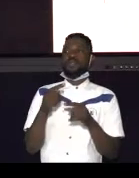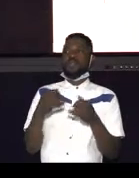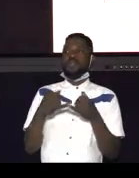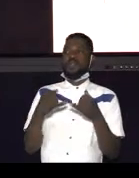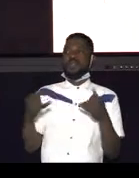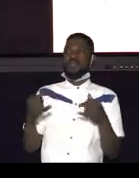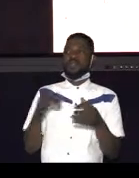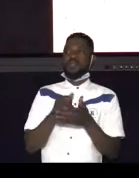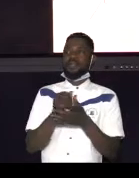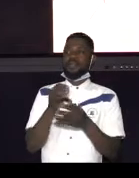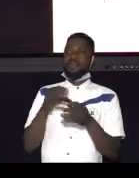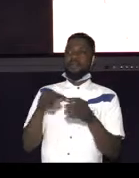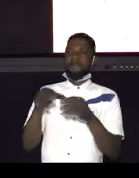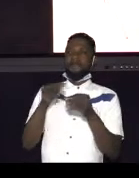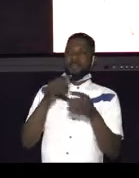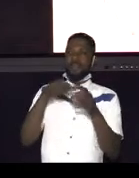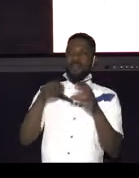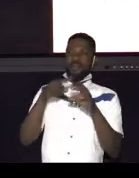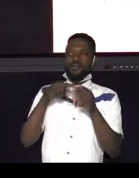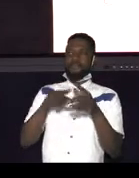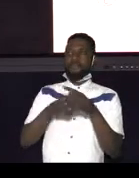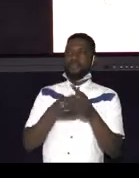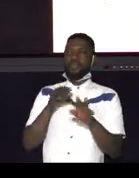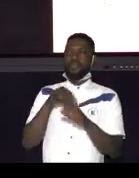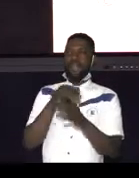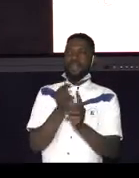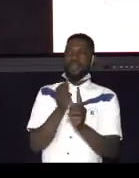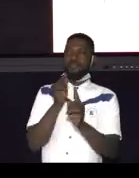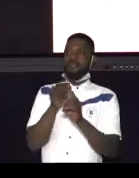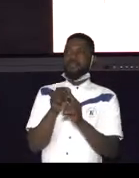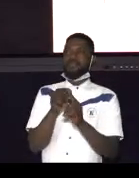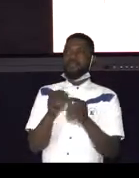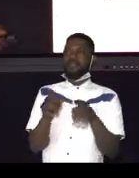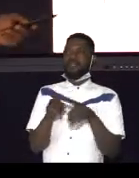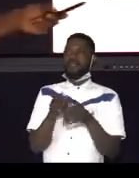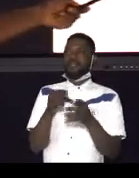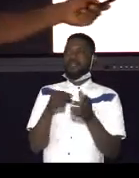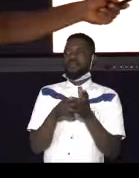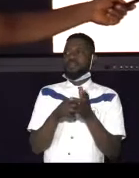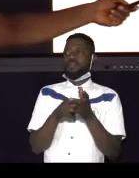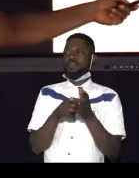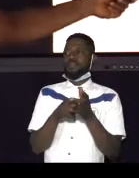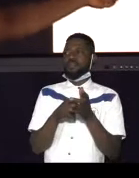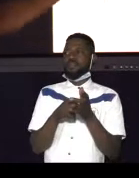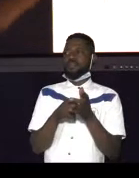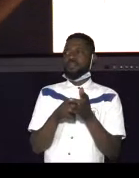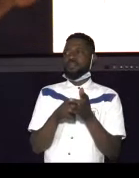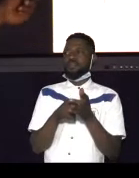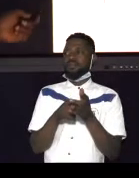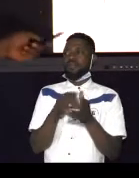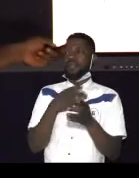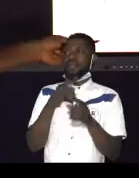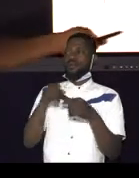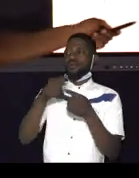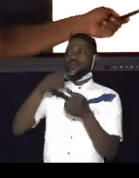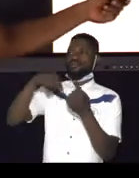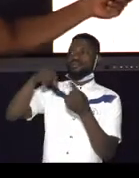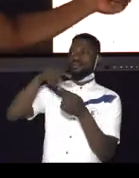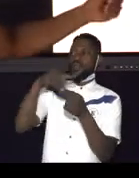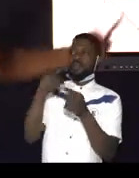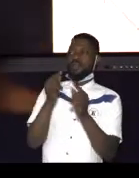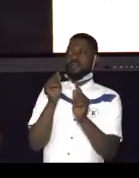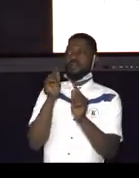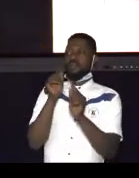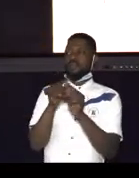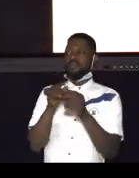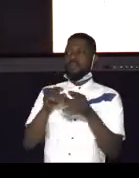the line that is moving around begins at a point like this and goes round the point